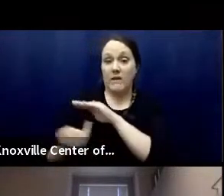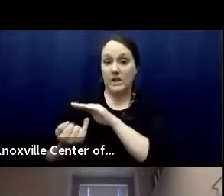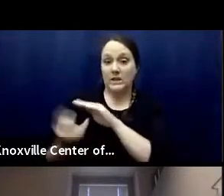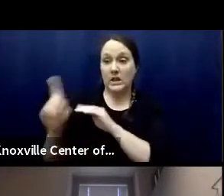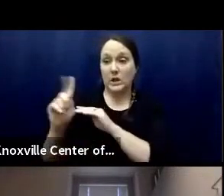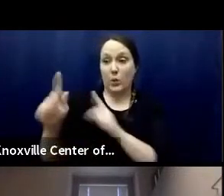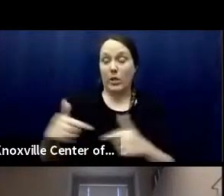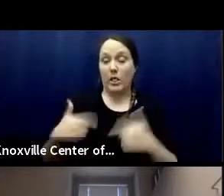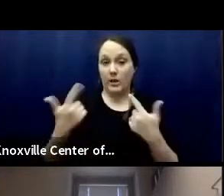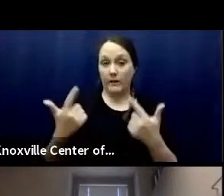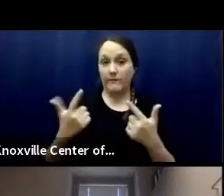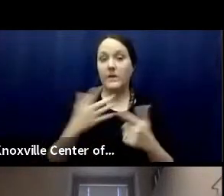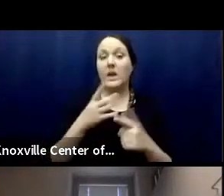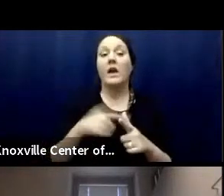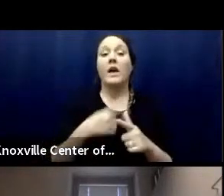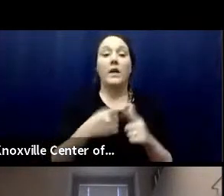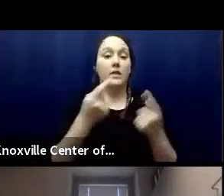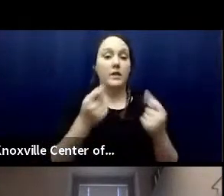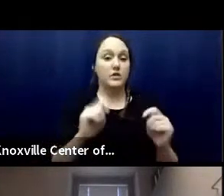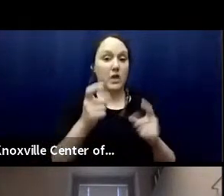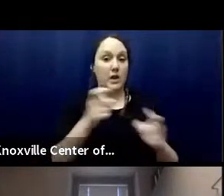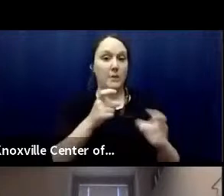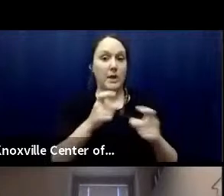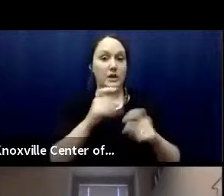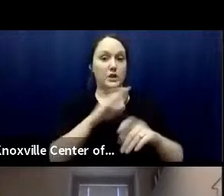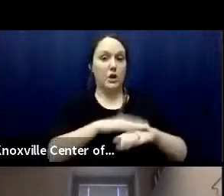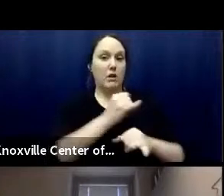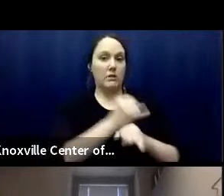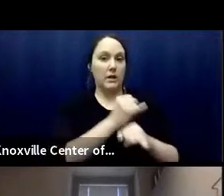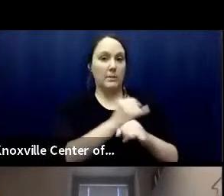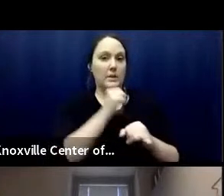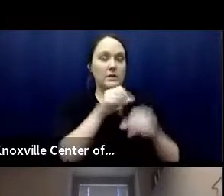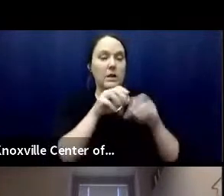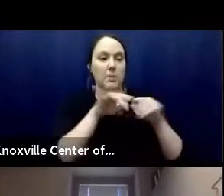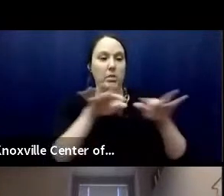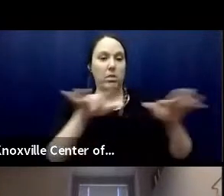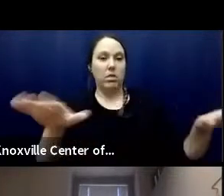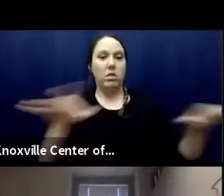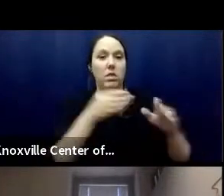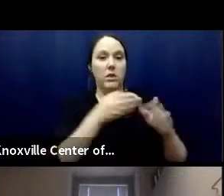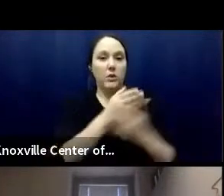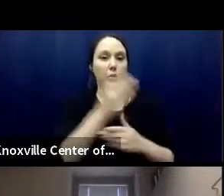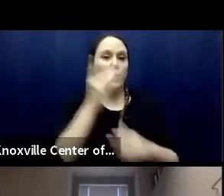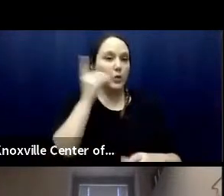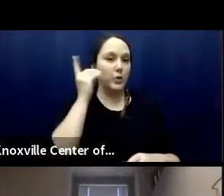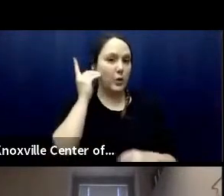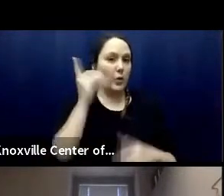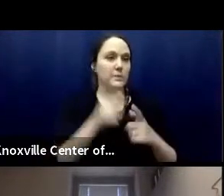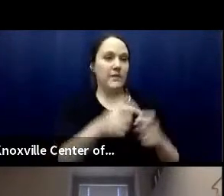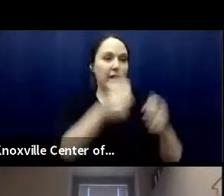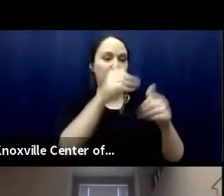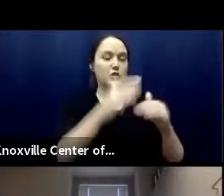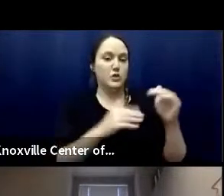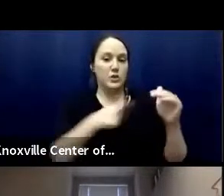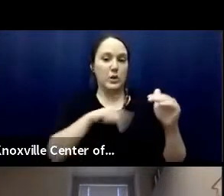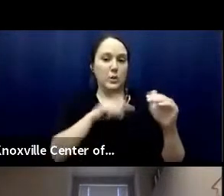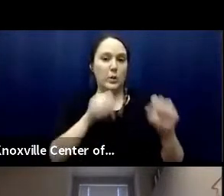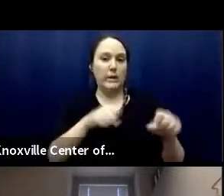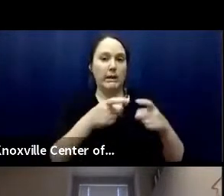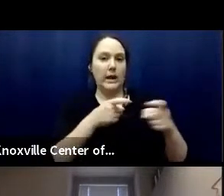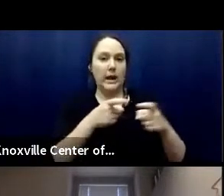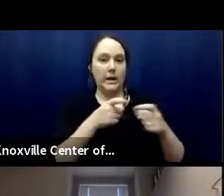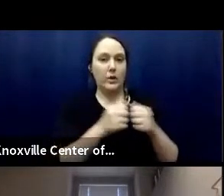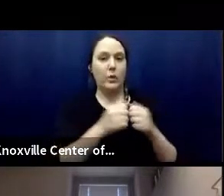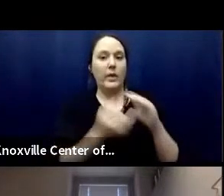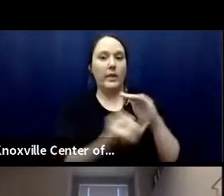live. And then try to manage it on campus so it doesn't spread through the dorms at a faster rate than we can handle with